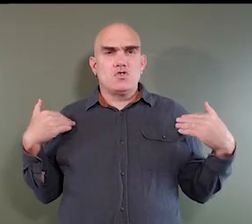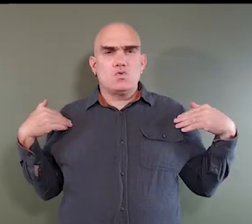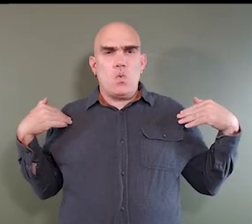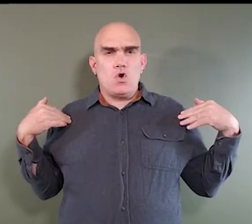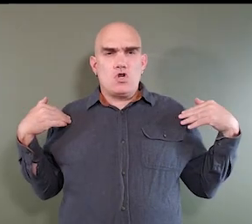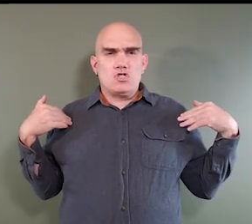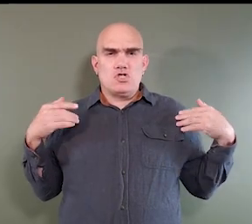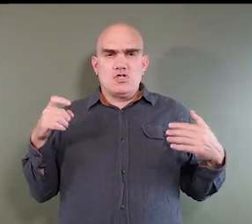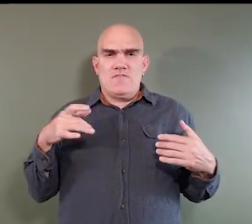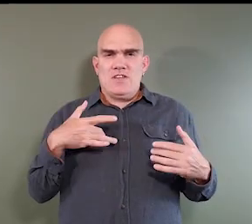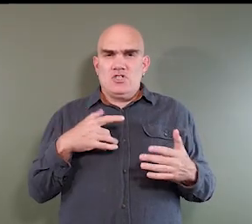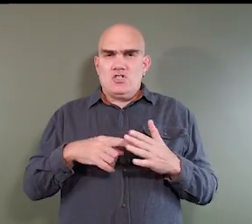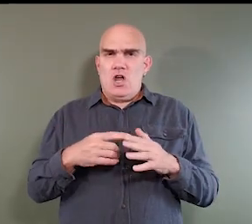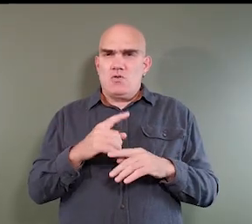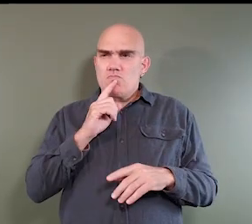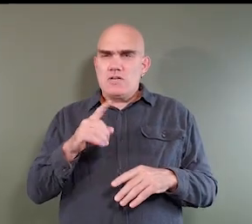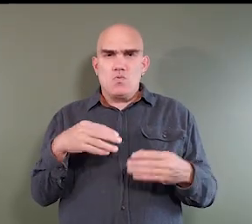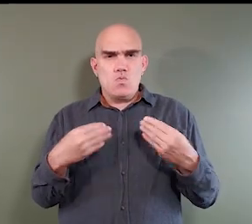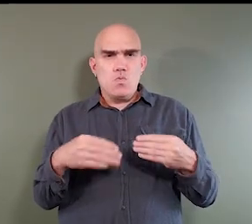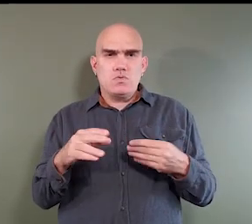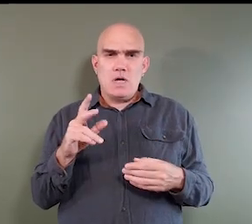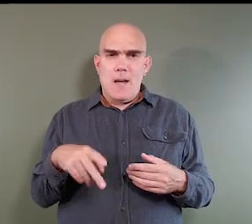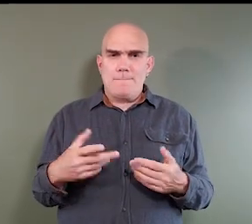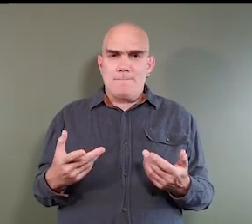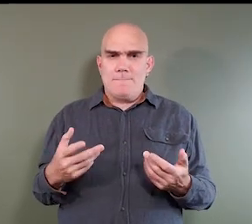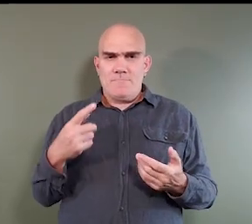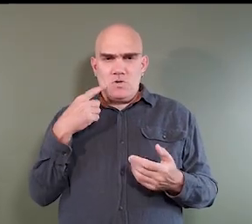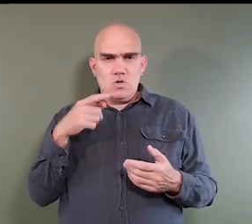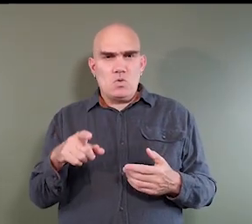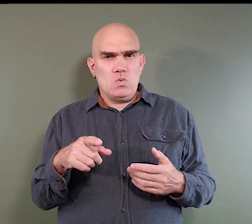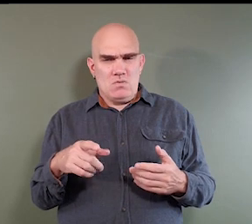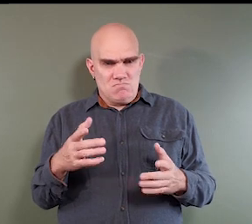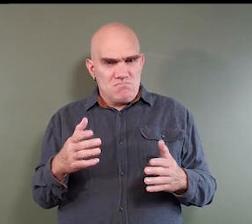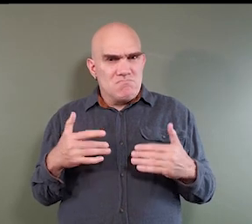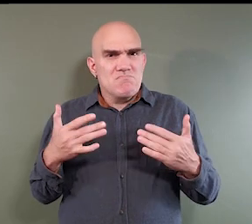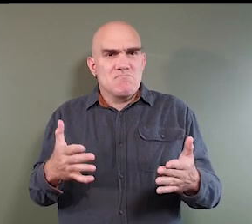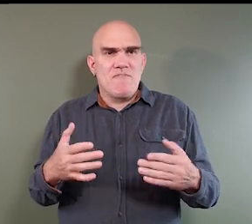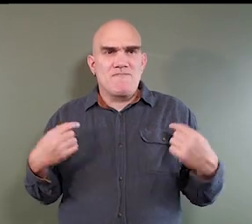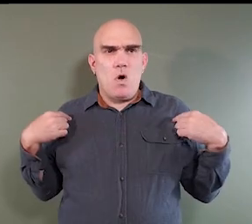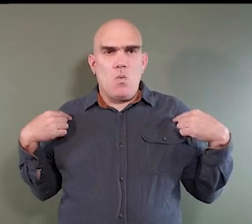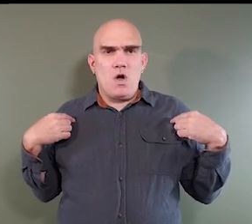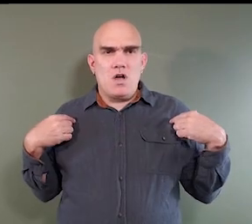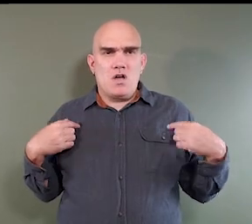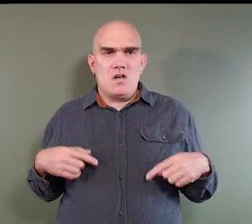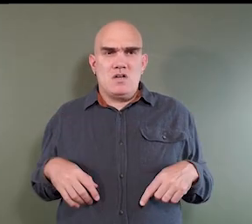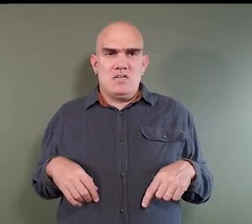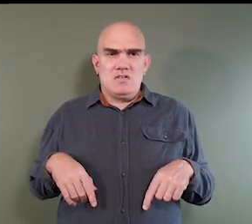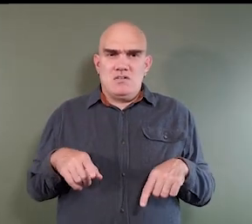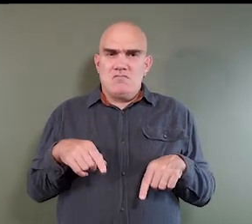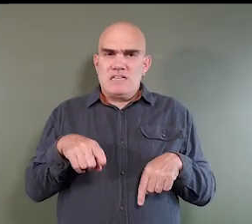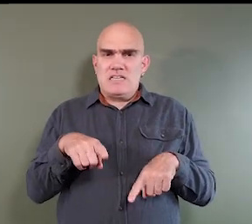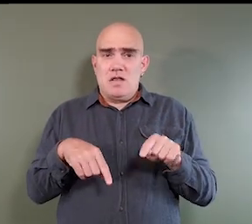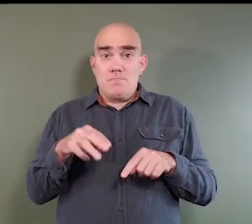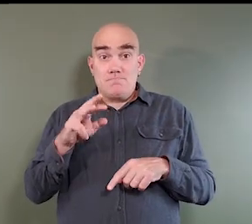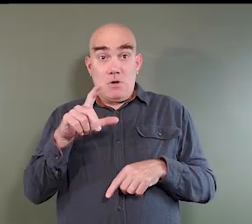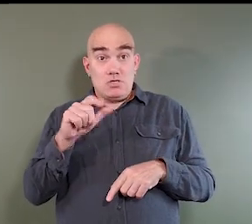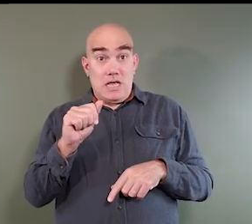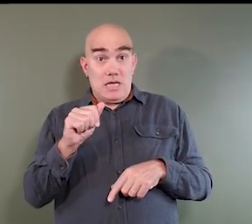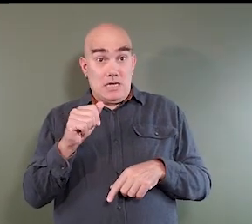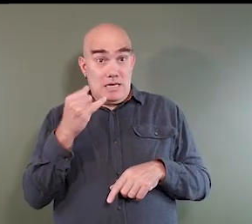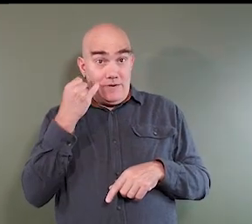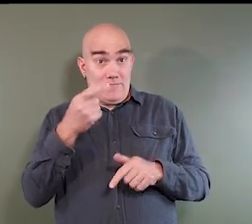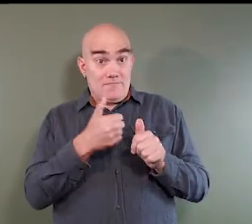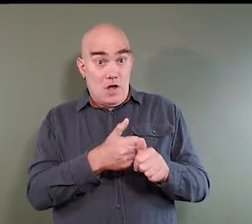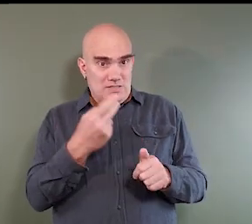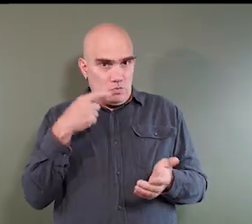shoulders starting to get all loosened up for you. Kicking forward. What Marcela's doing if you're